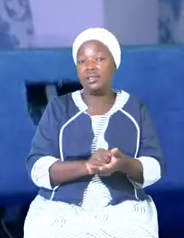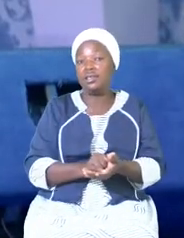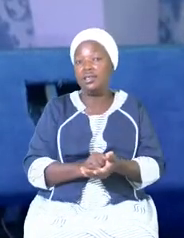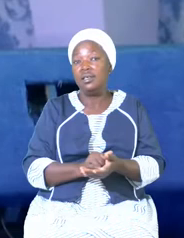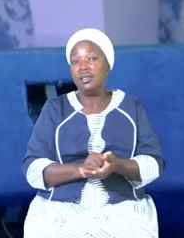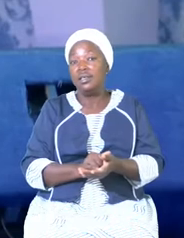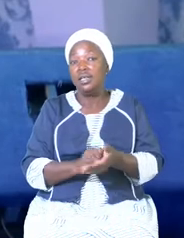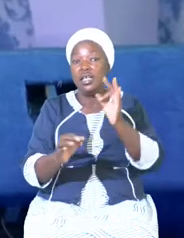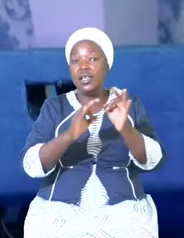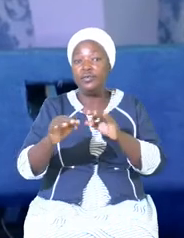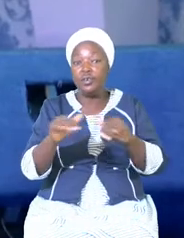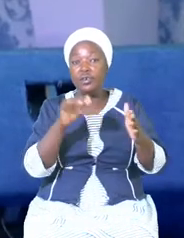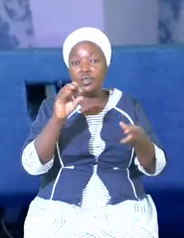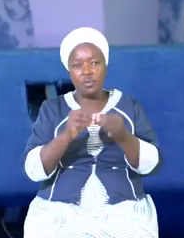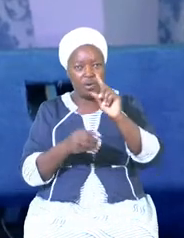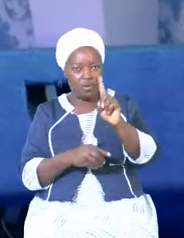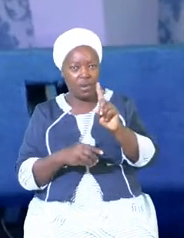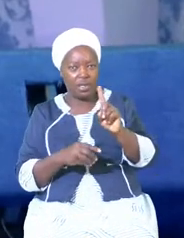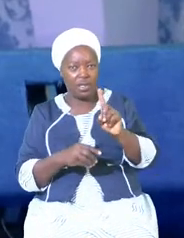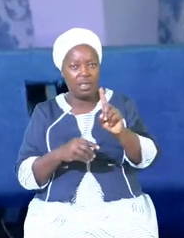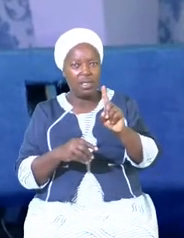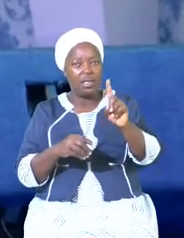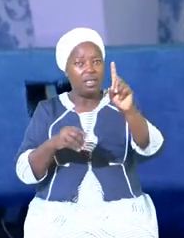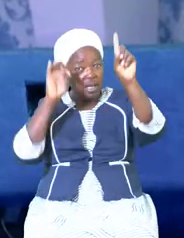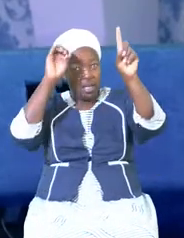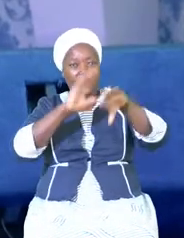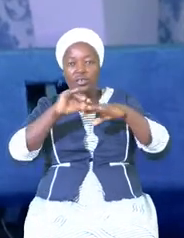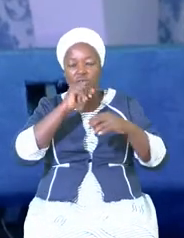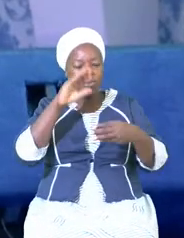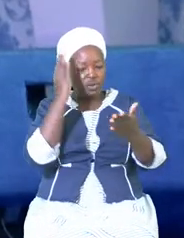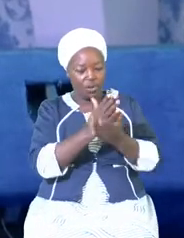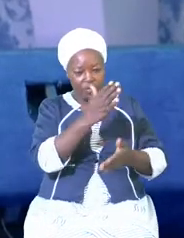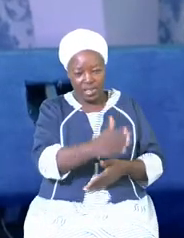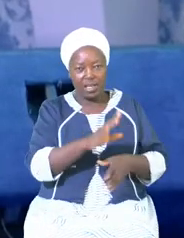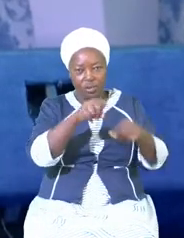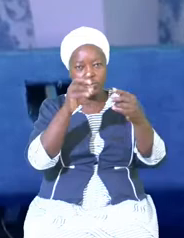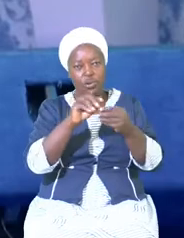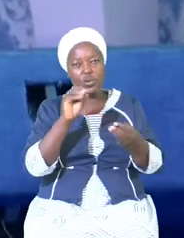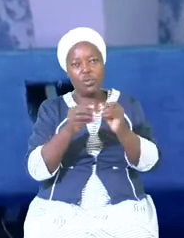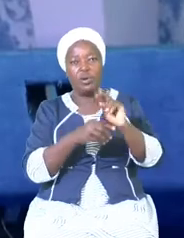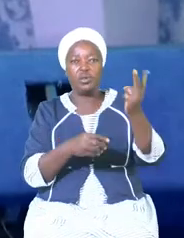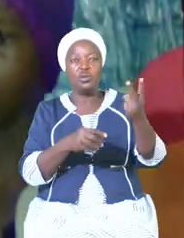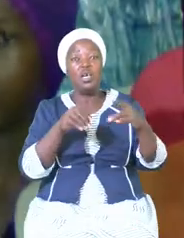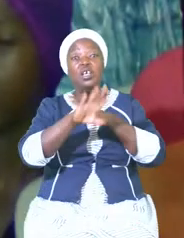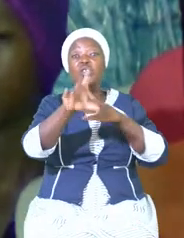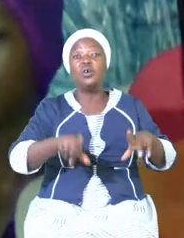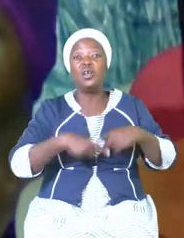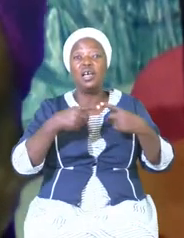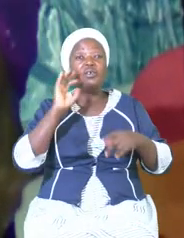does number one, he doesn't stop there, he goes to number two. In your life, he will do number